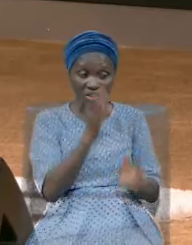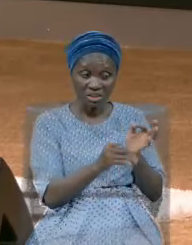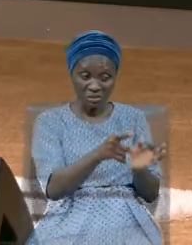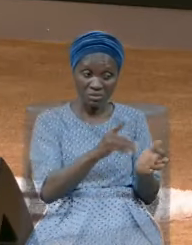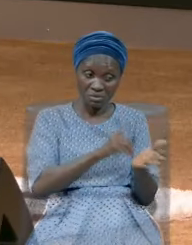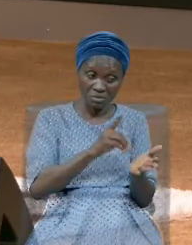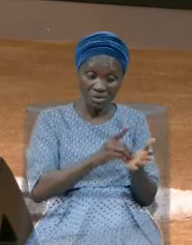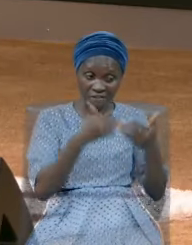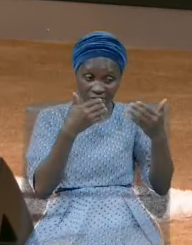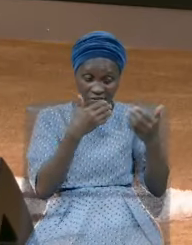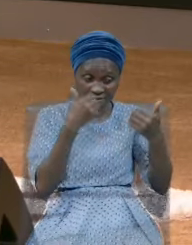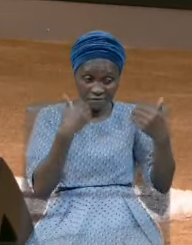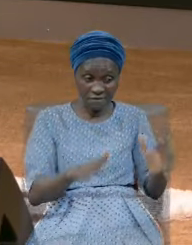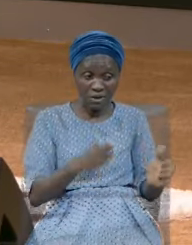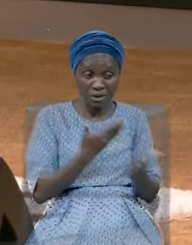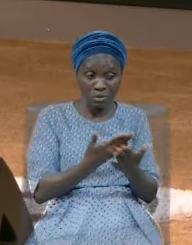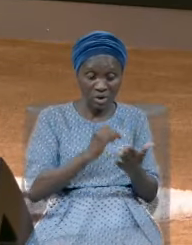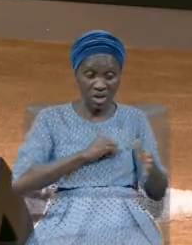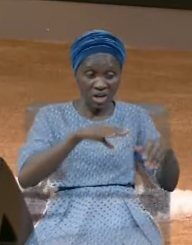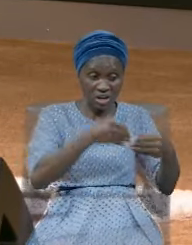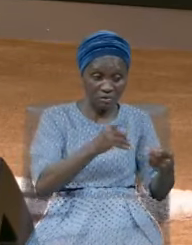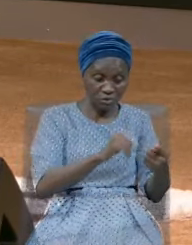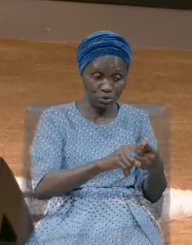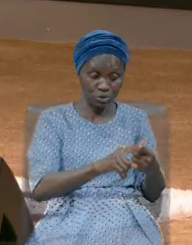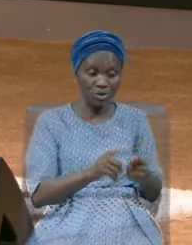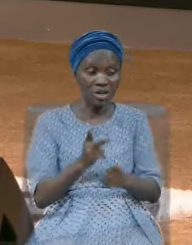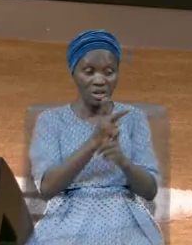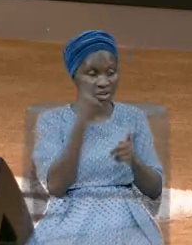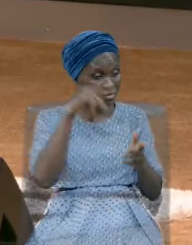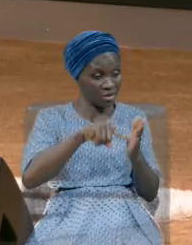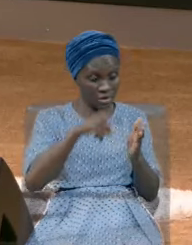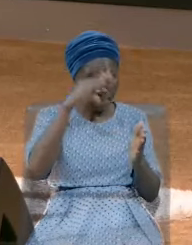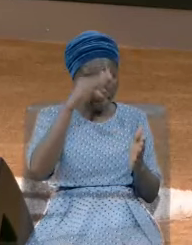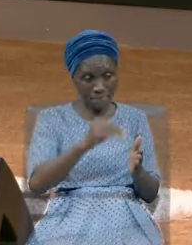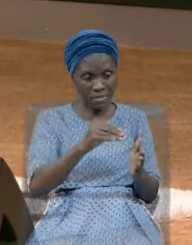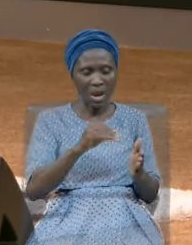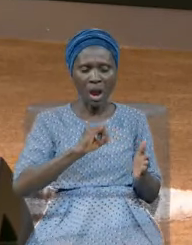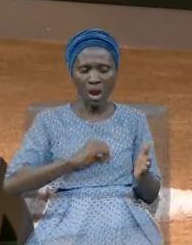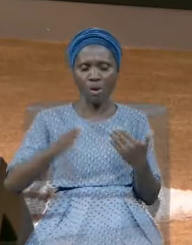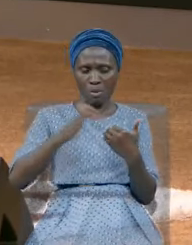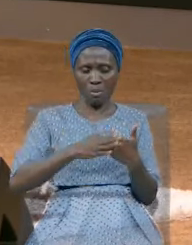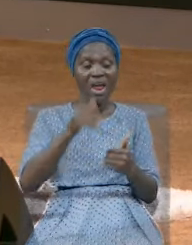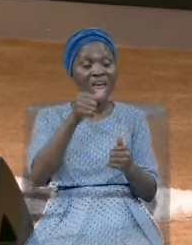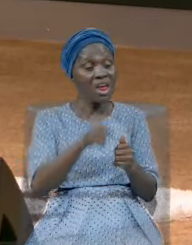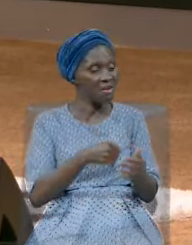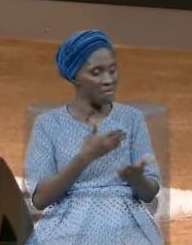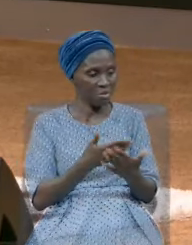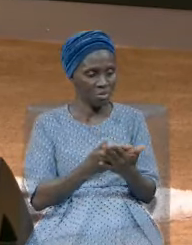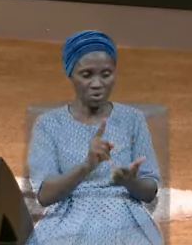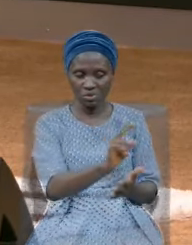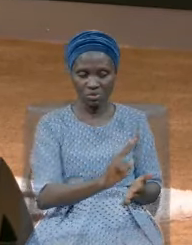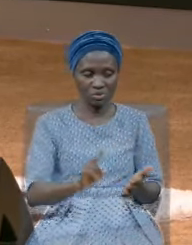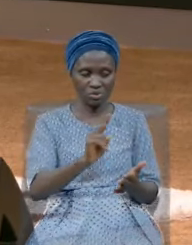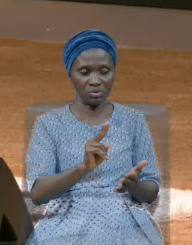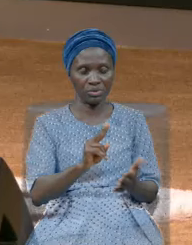care of the man, I'll come back. Everything you spend, I'm not limiting what you